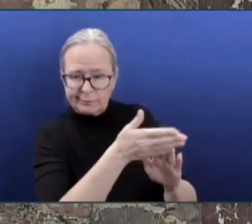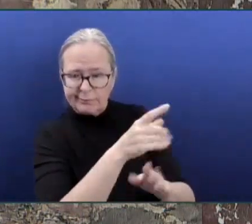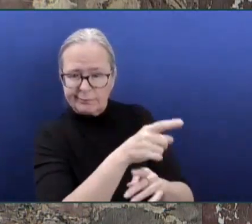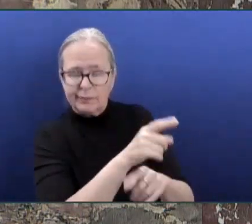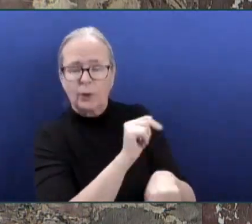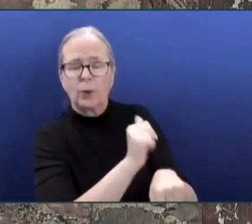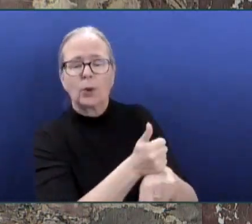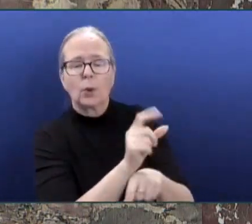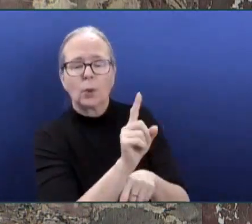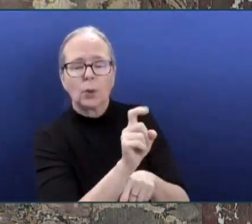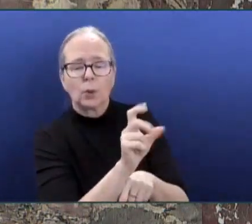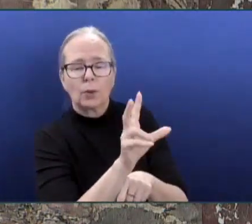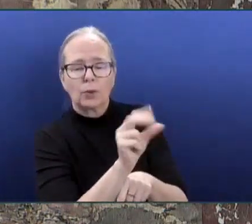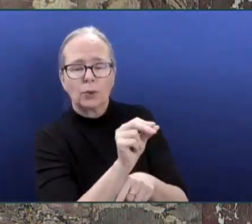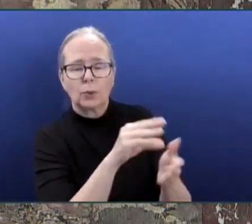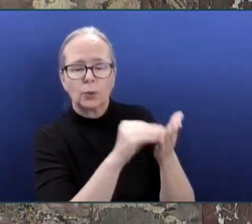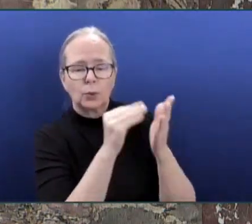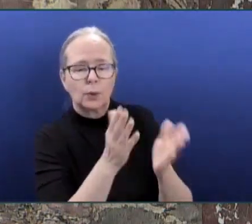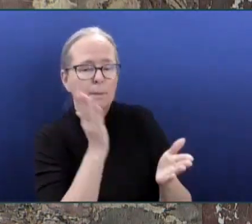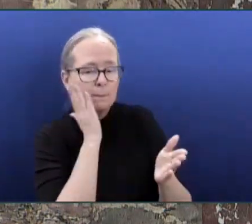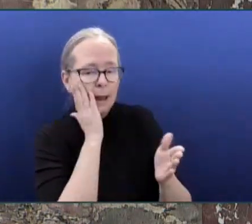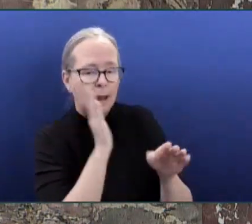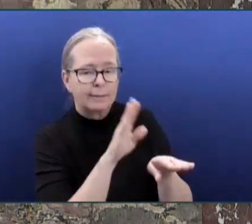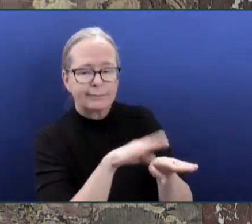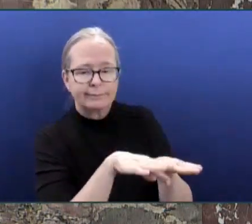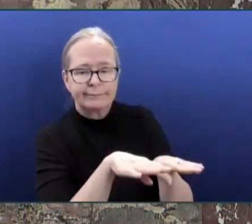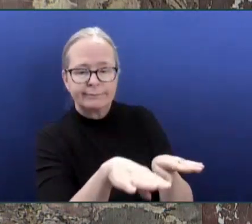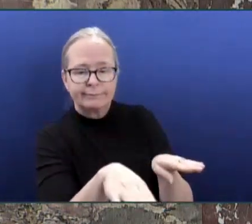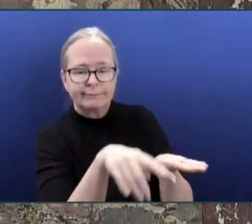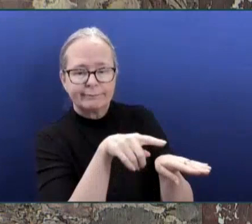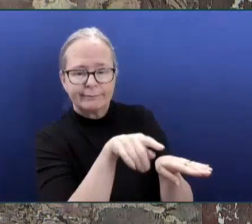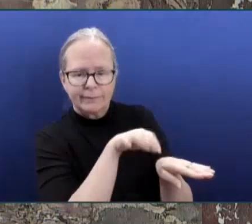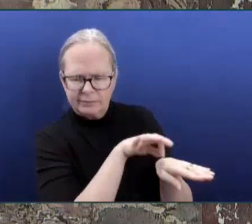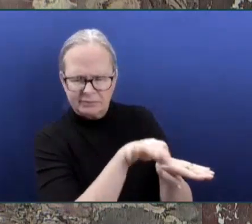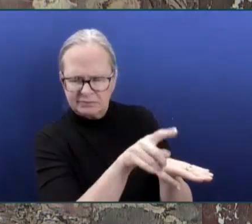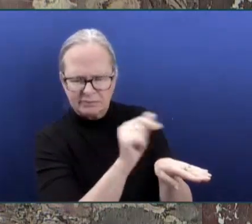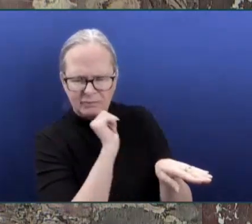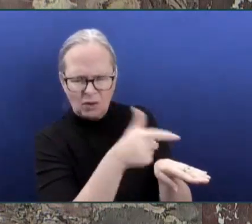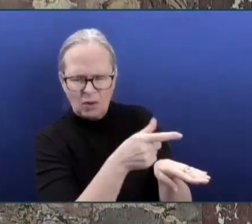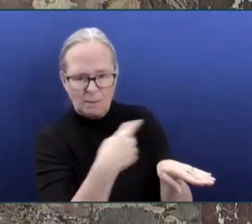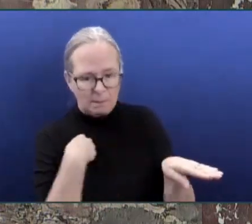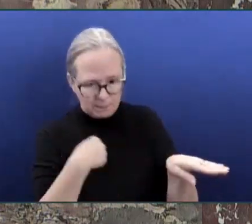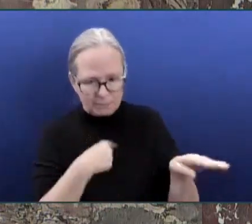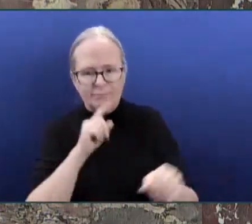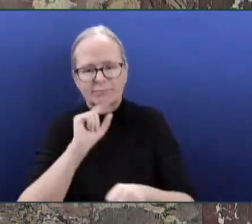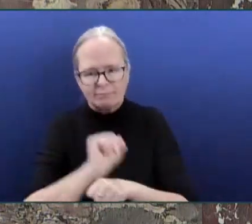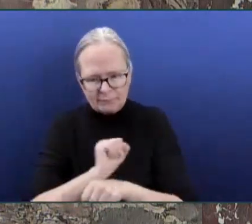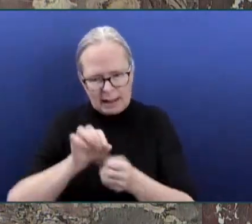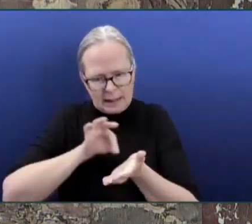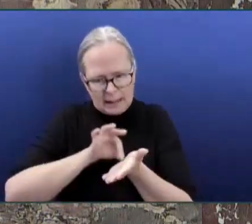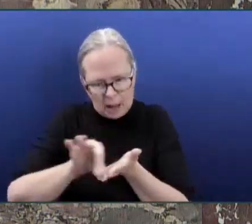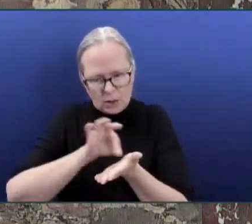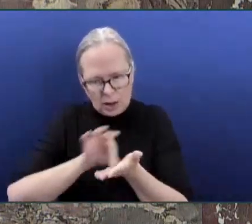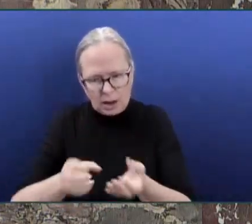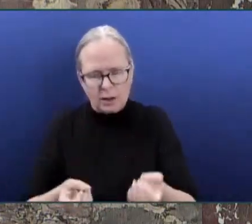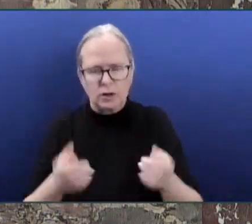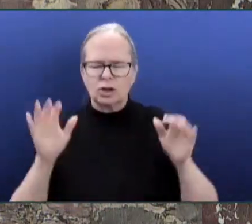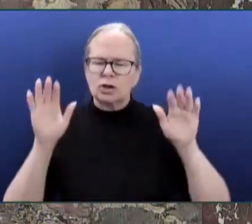do. It's in our numbers, Honourable Speaker. Members. And those are some of the 42,000 people who are housed because of our